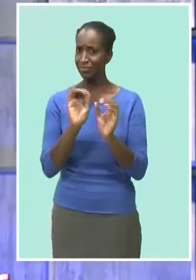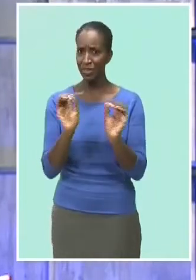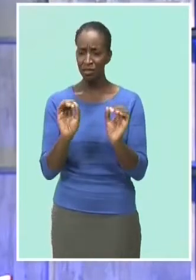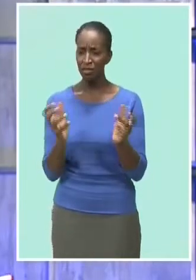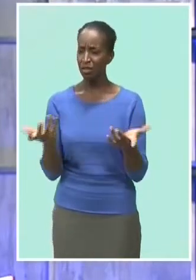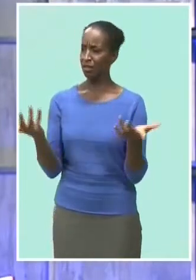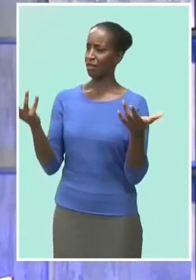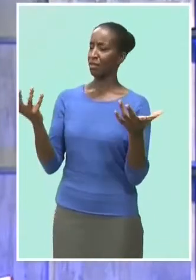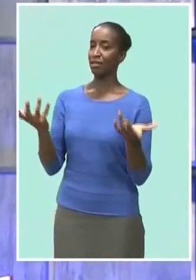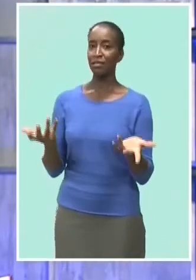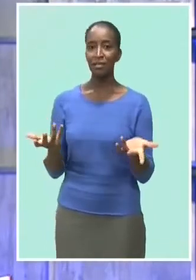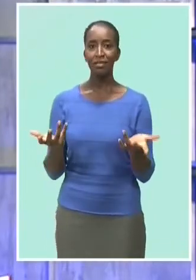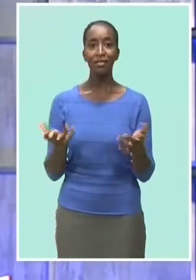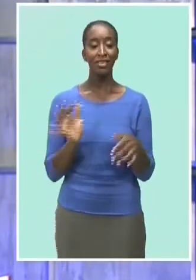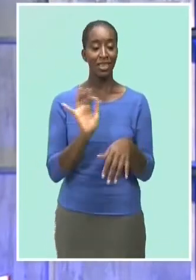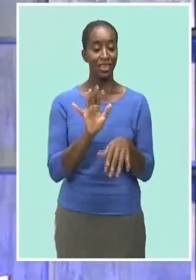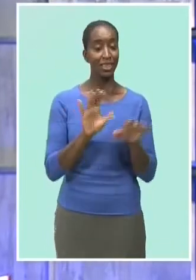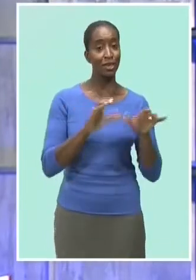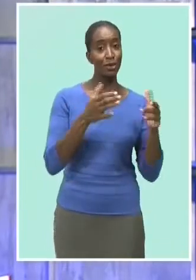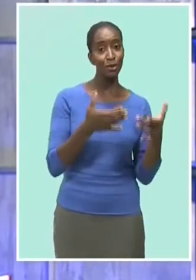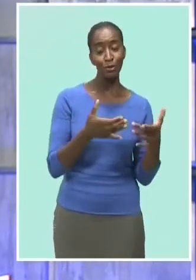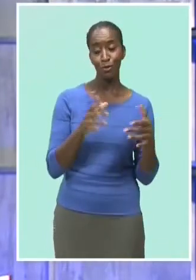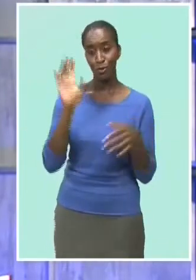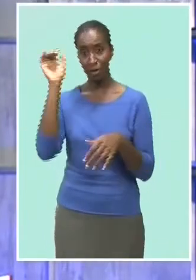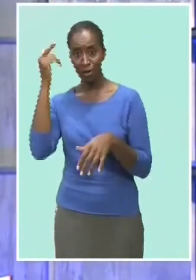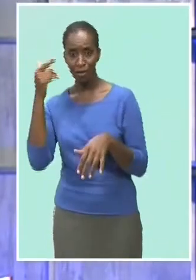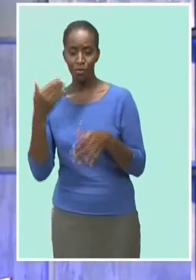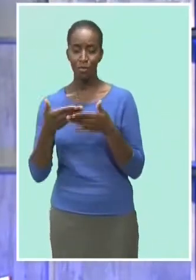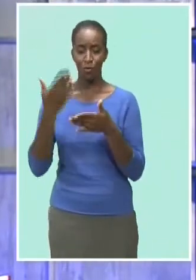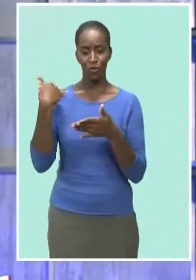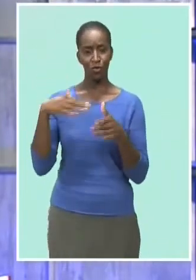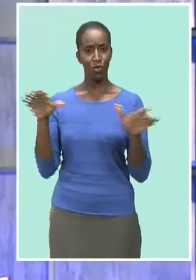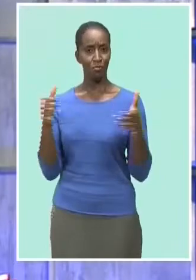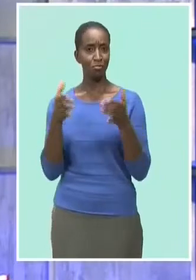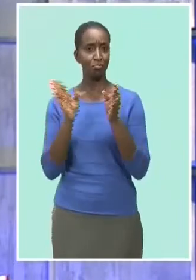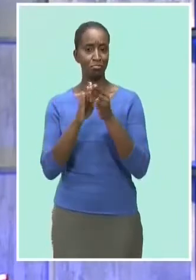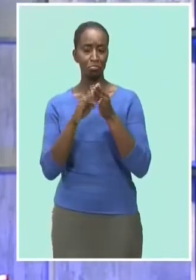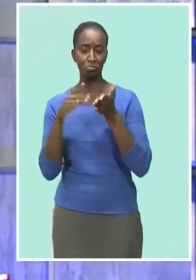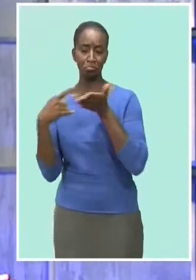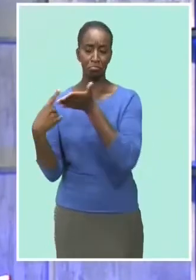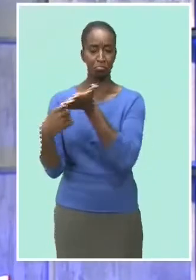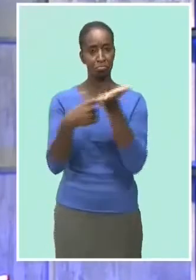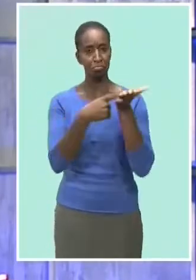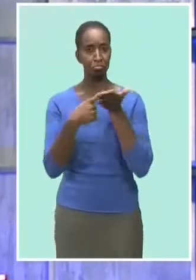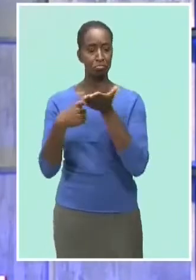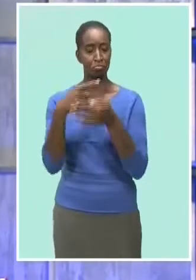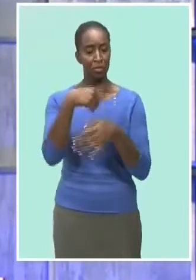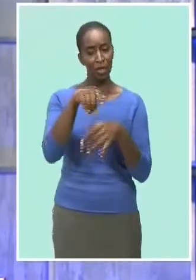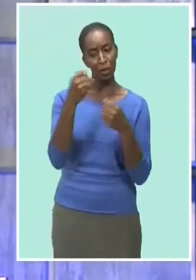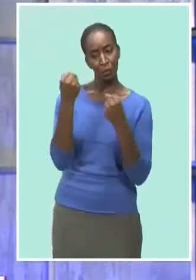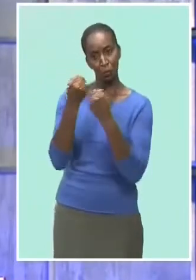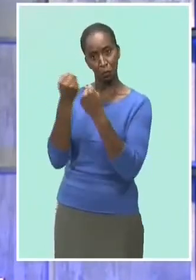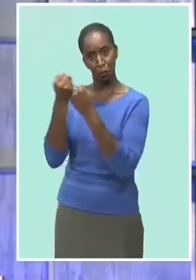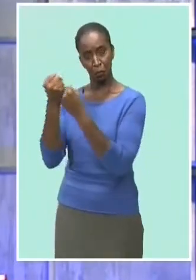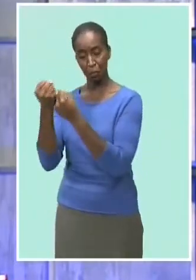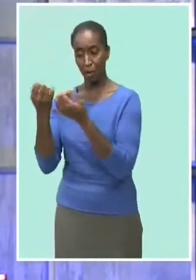to cooperate with the government during the negotiations and expected better support from the Alan Chasney